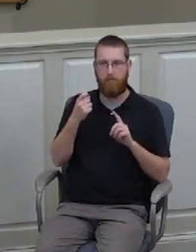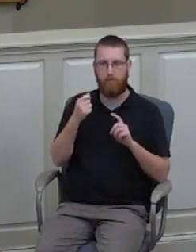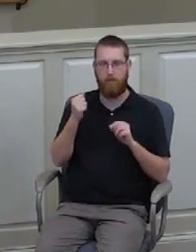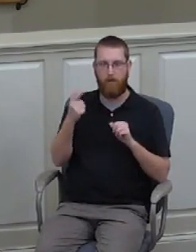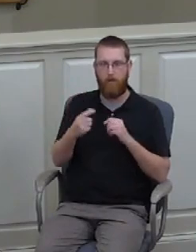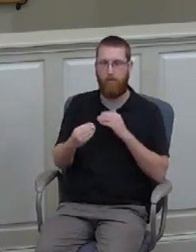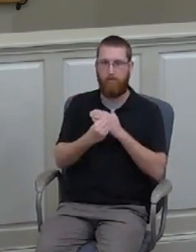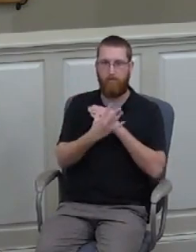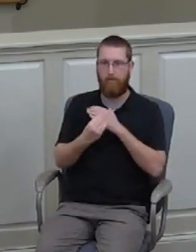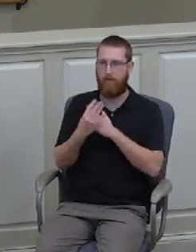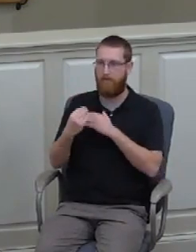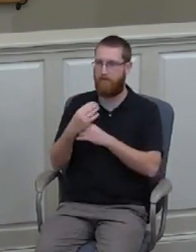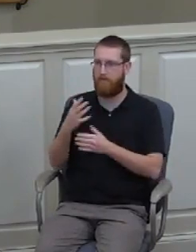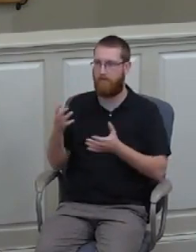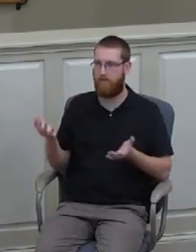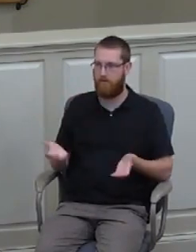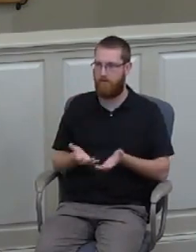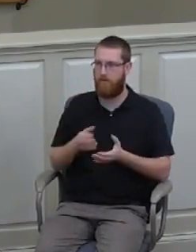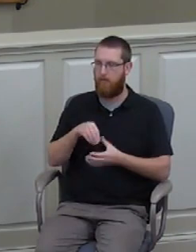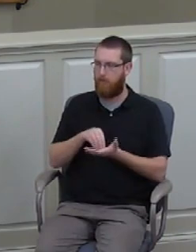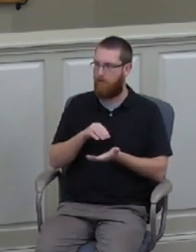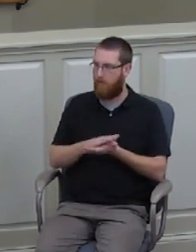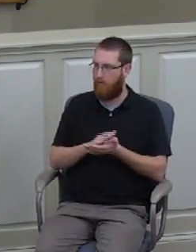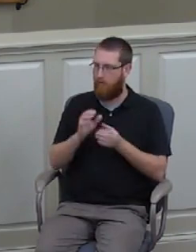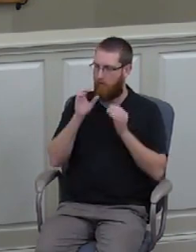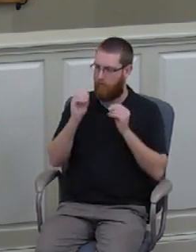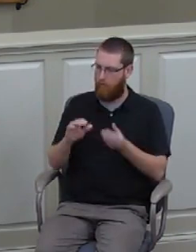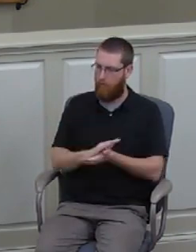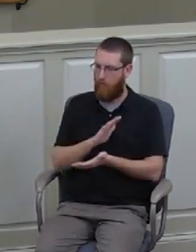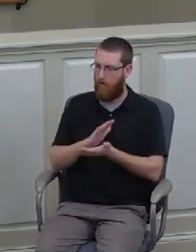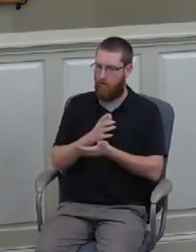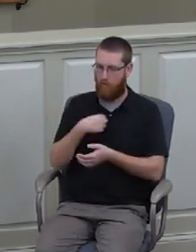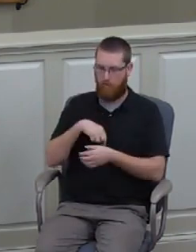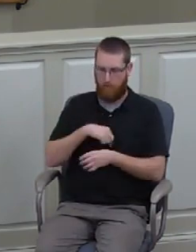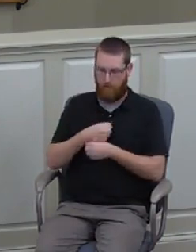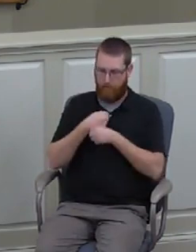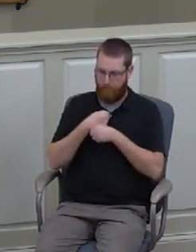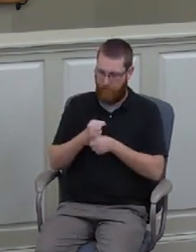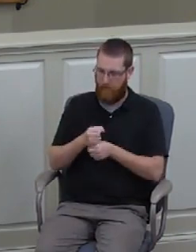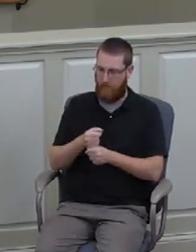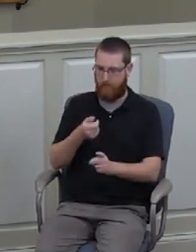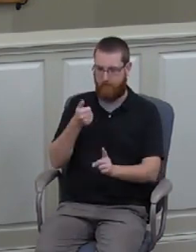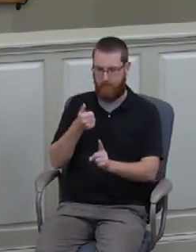collective advisement. Sure. So no document that we prepare